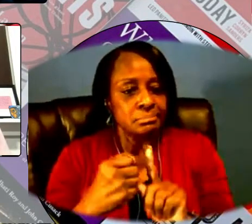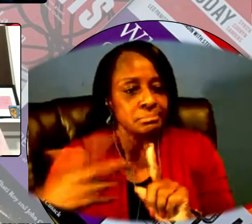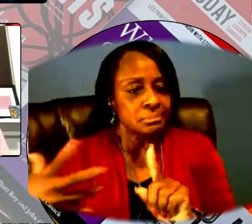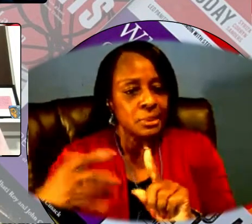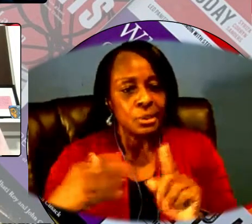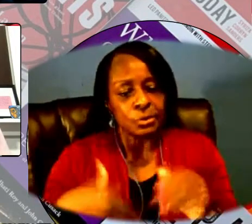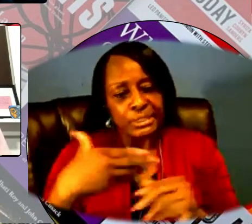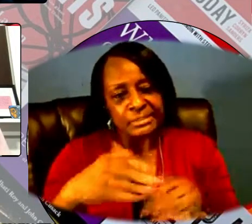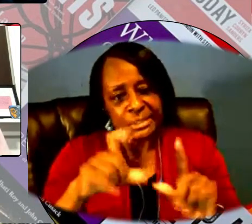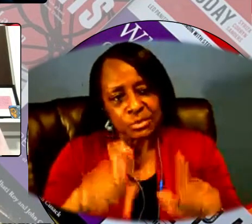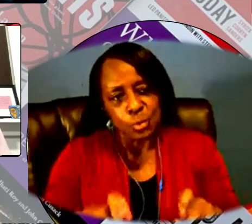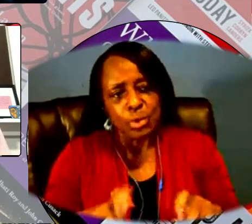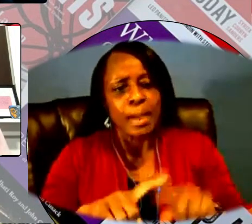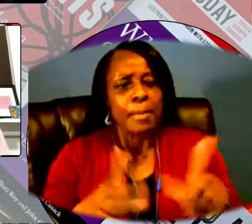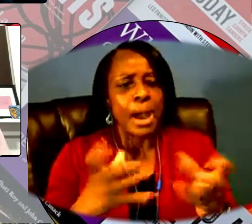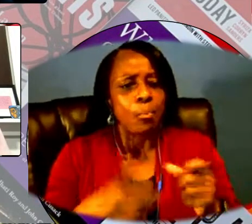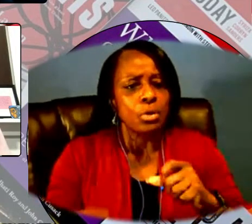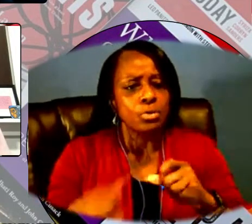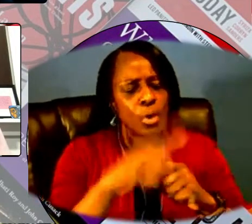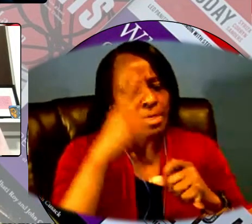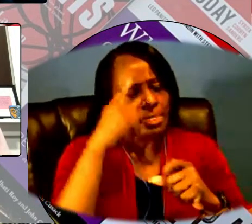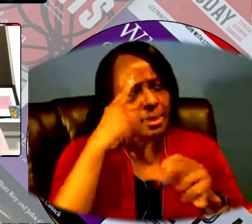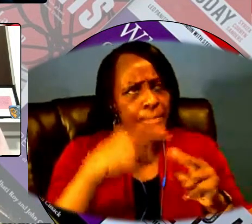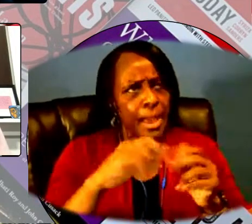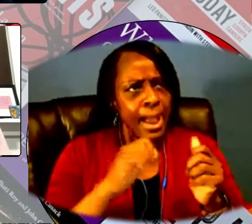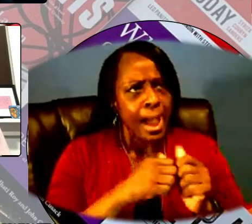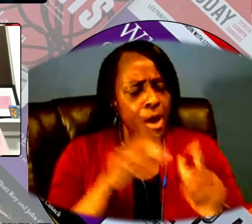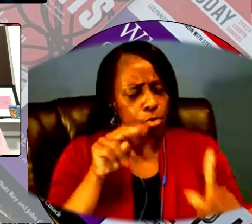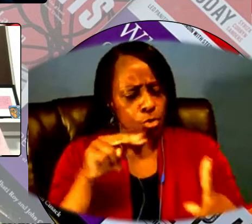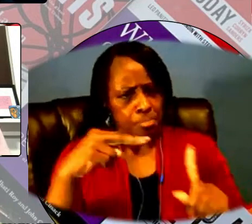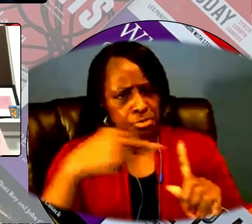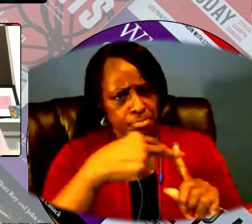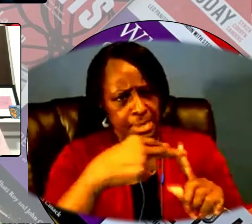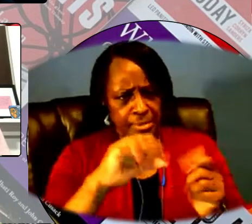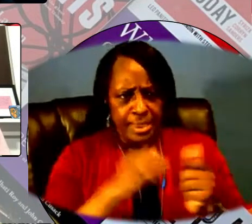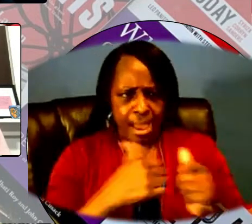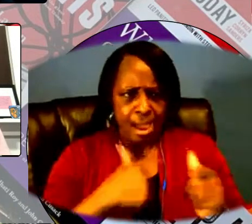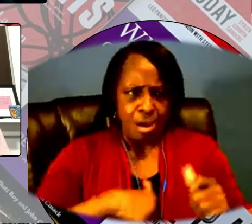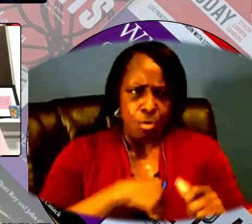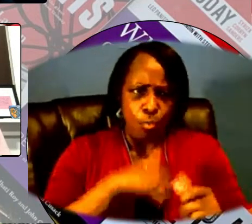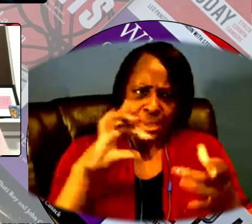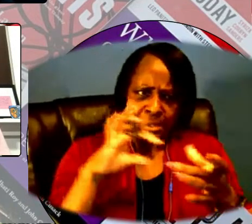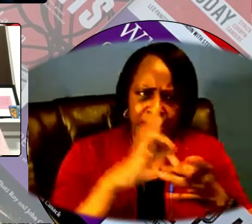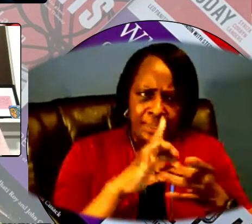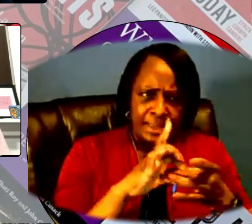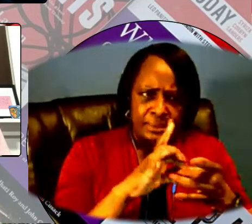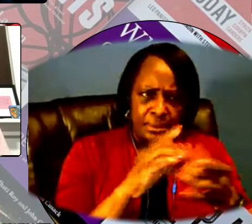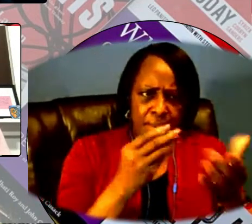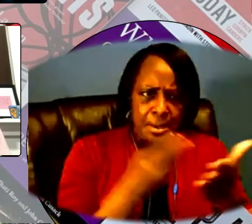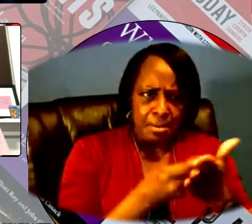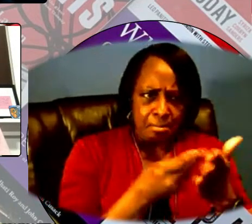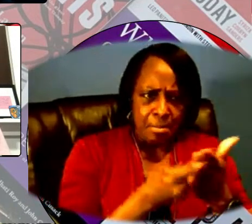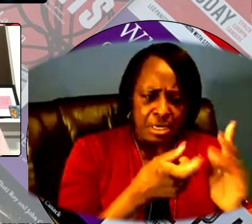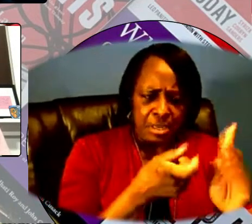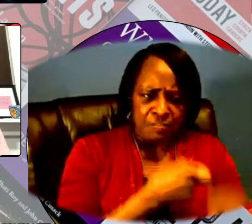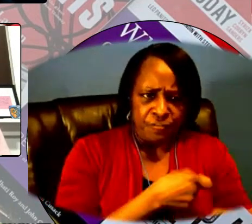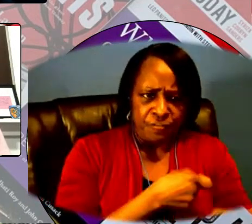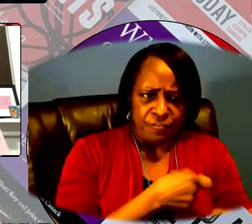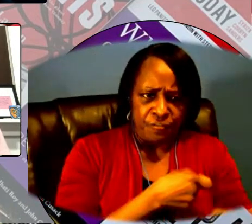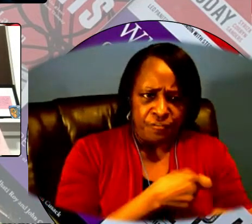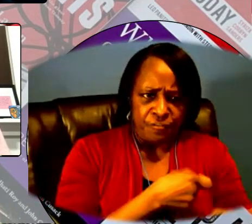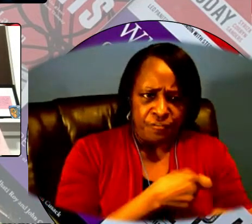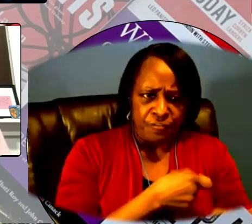and how you see the ways in which we can connect the defund police